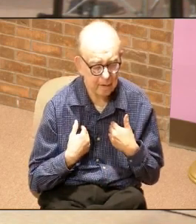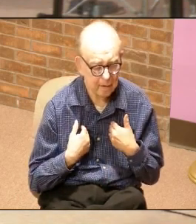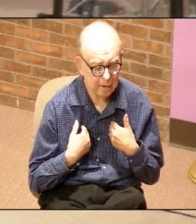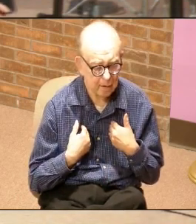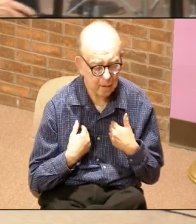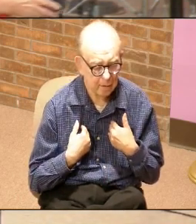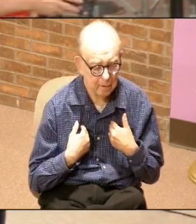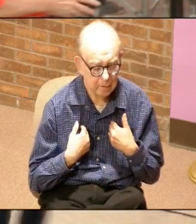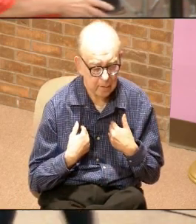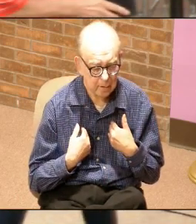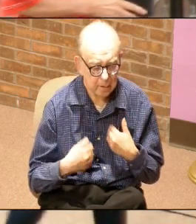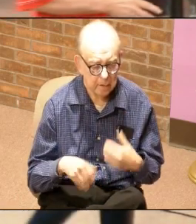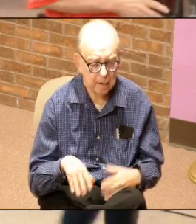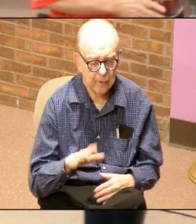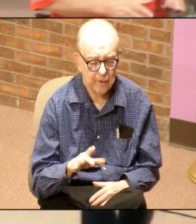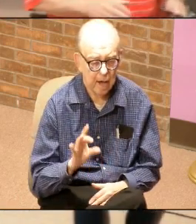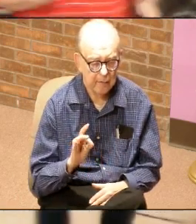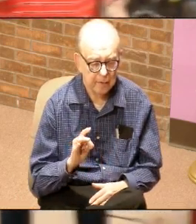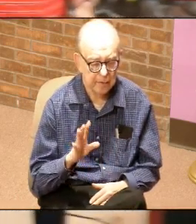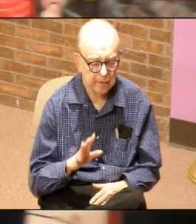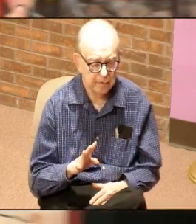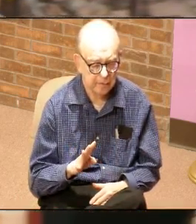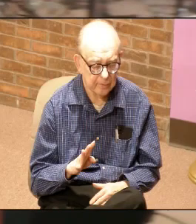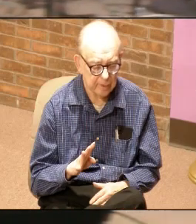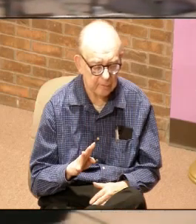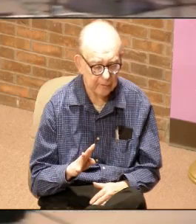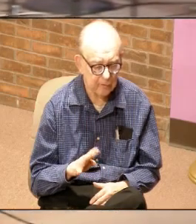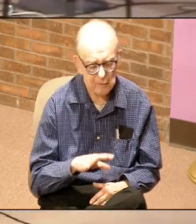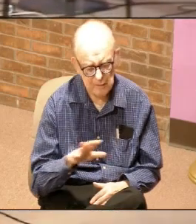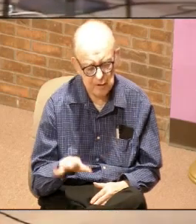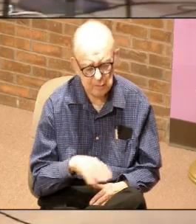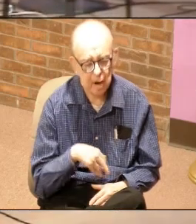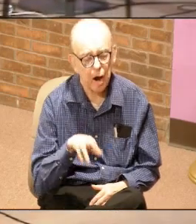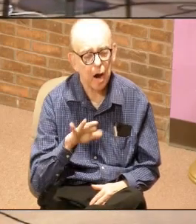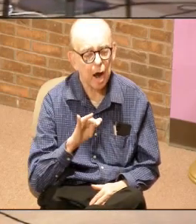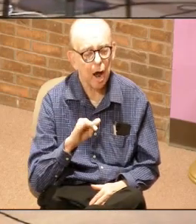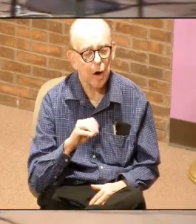with roughly 574 riots.